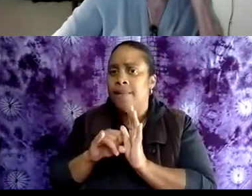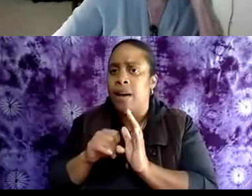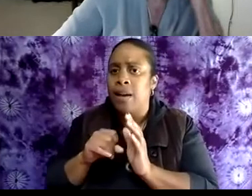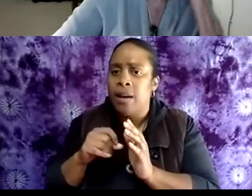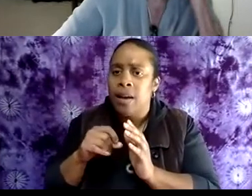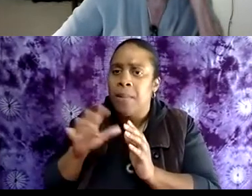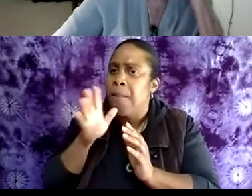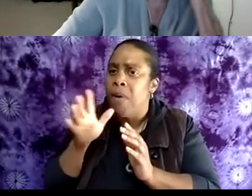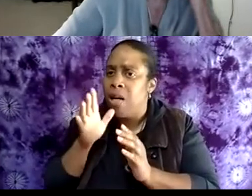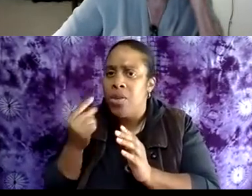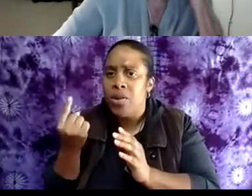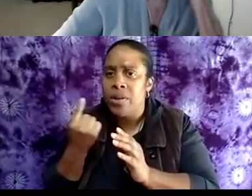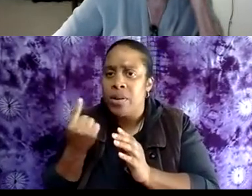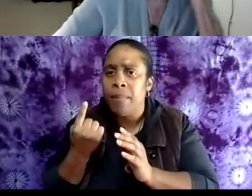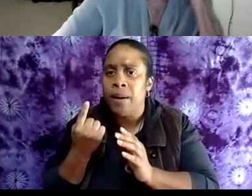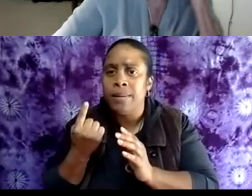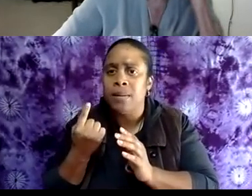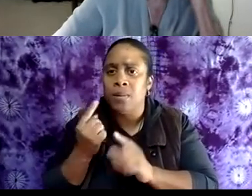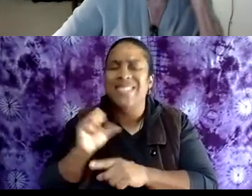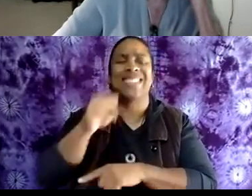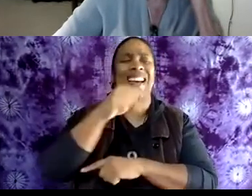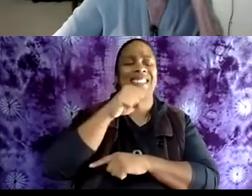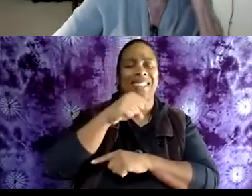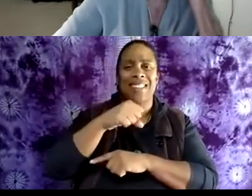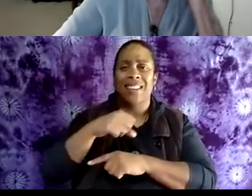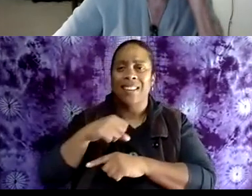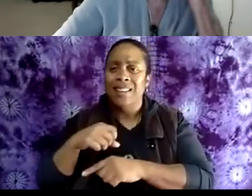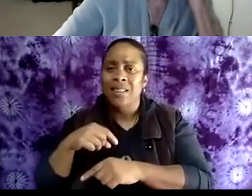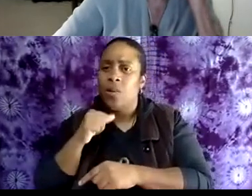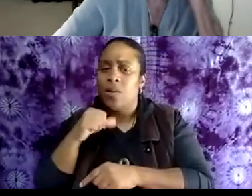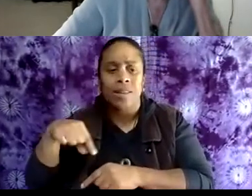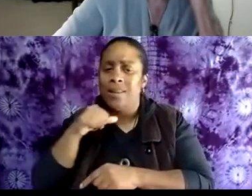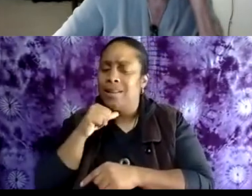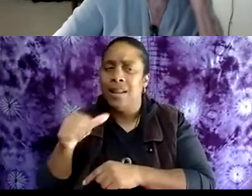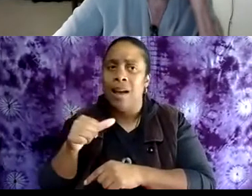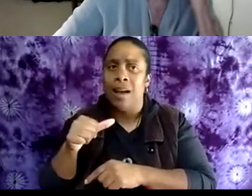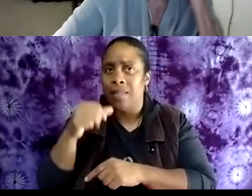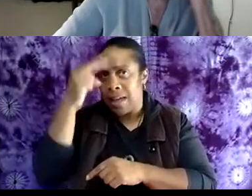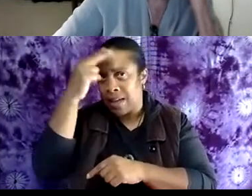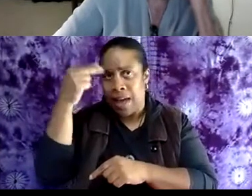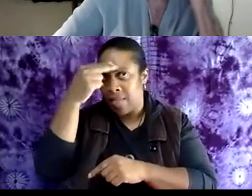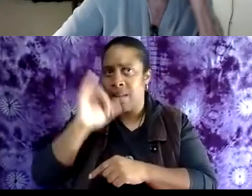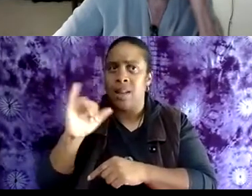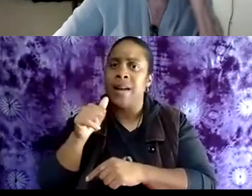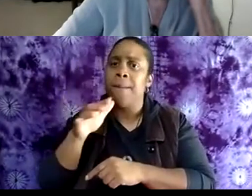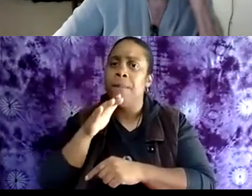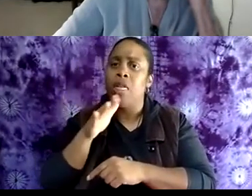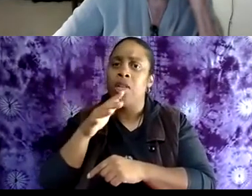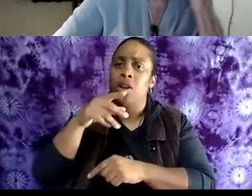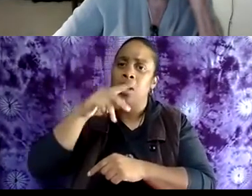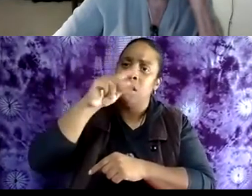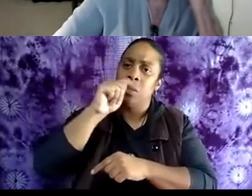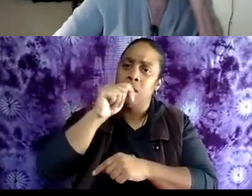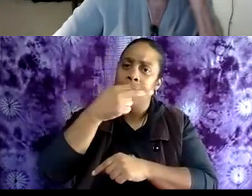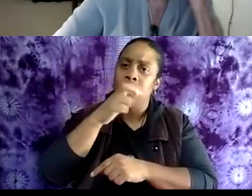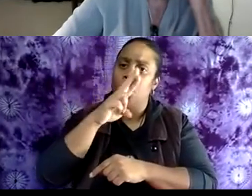Yes, yes. Uh, okay, now this is not the Catholic, like Mother Teresa or somebody, but she does